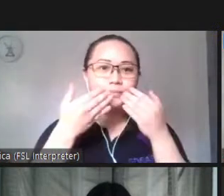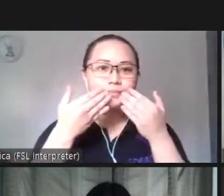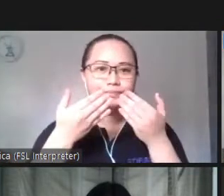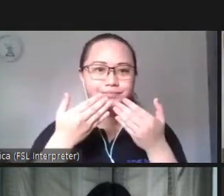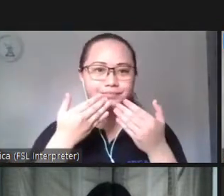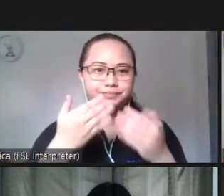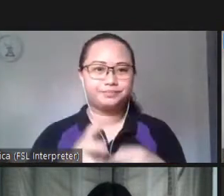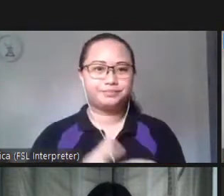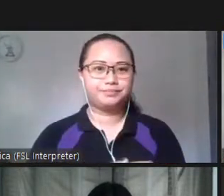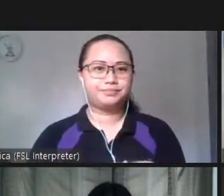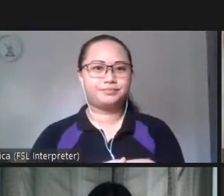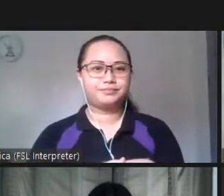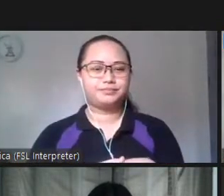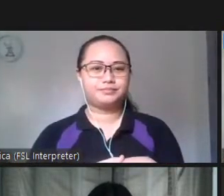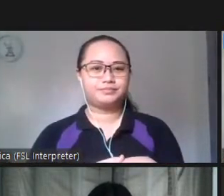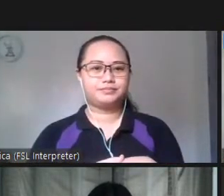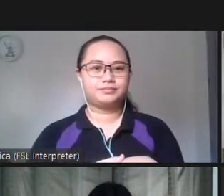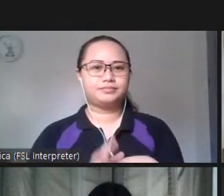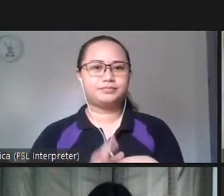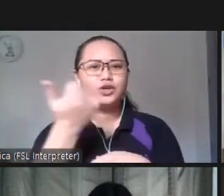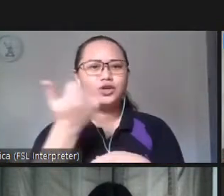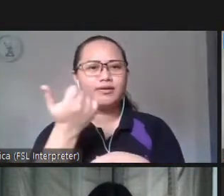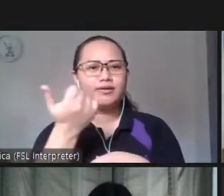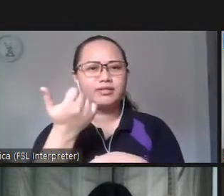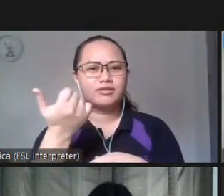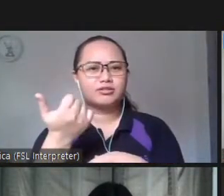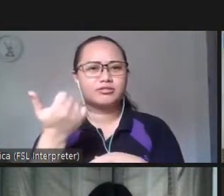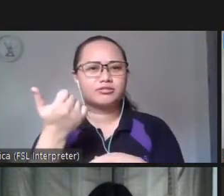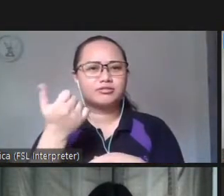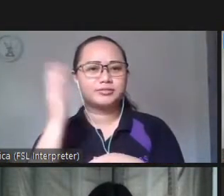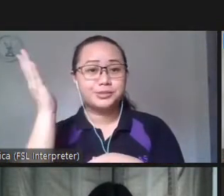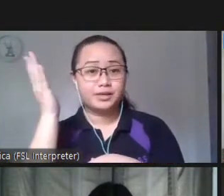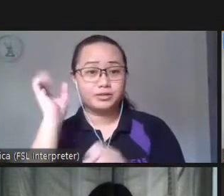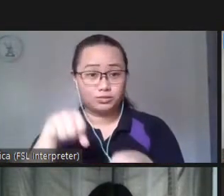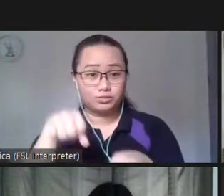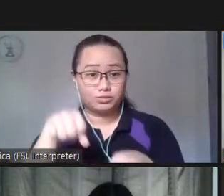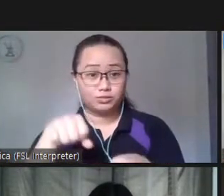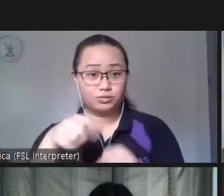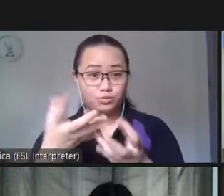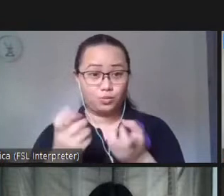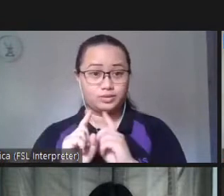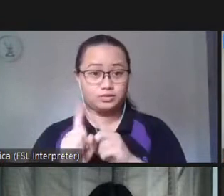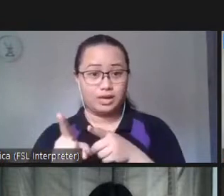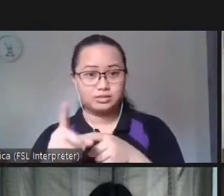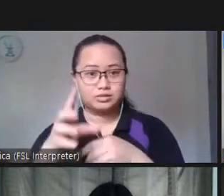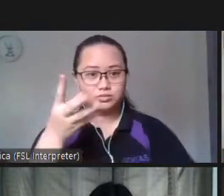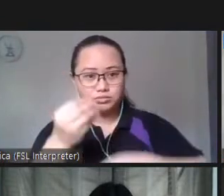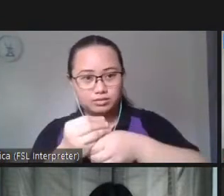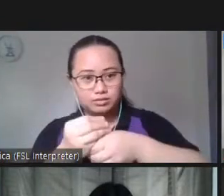Sa iba pong speakers po, may gusto po ba kayong i-add?